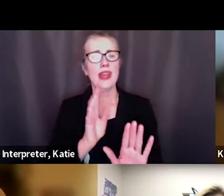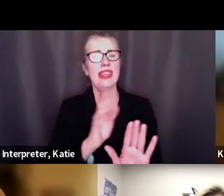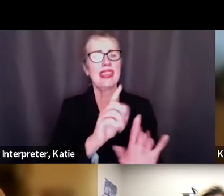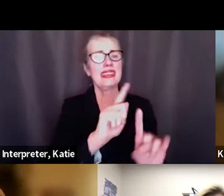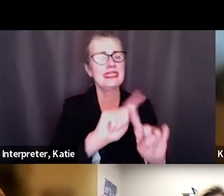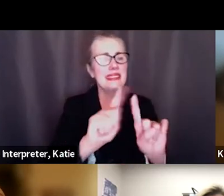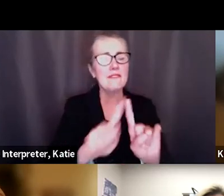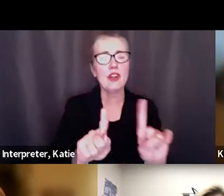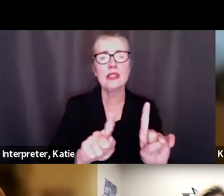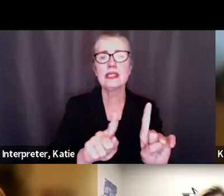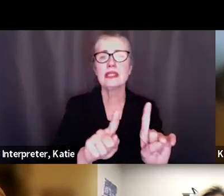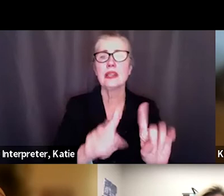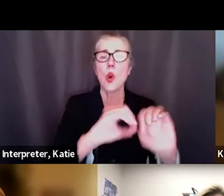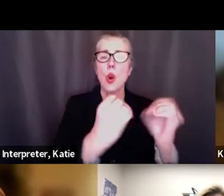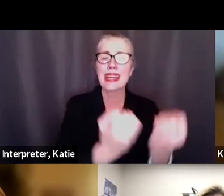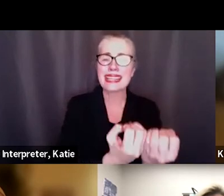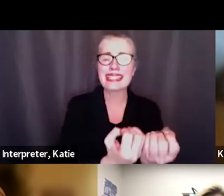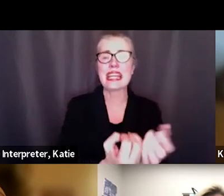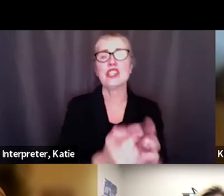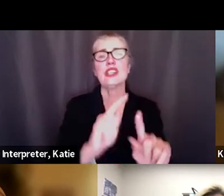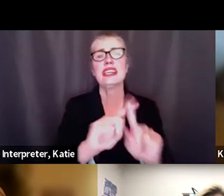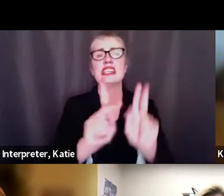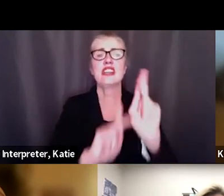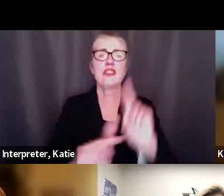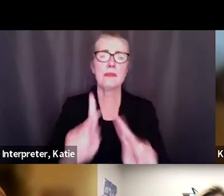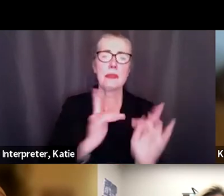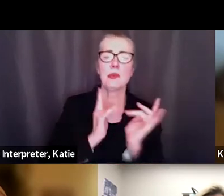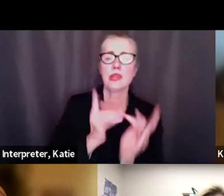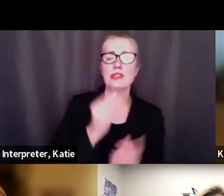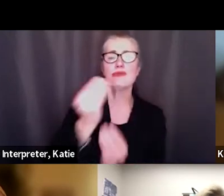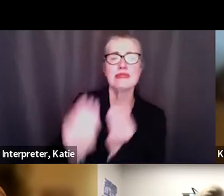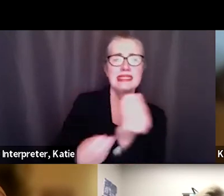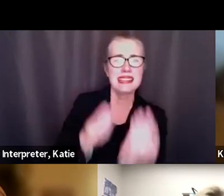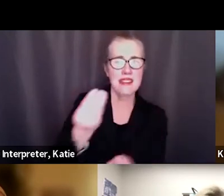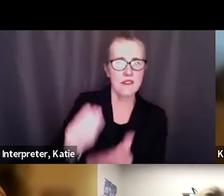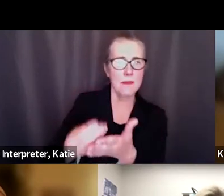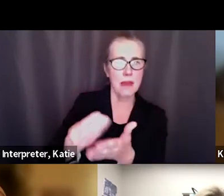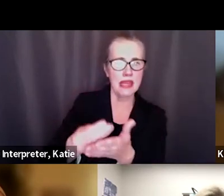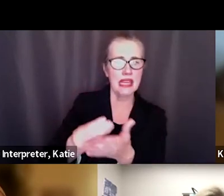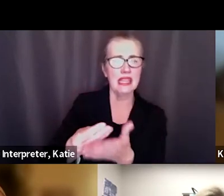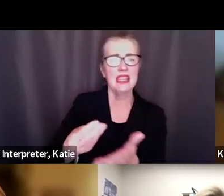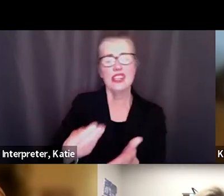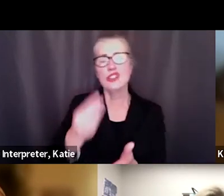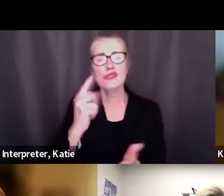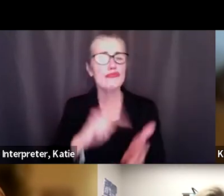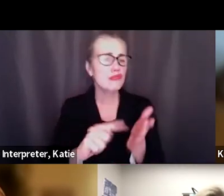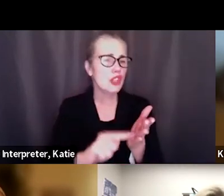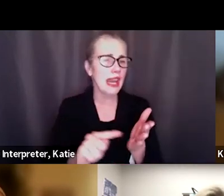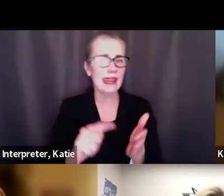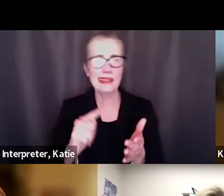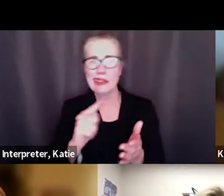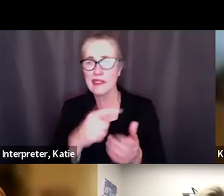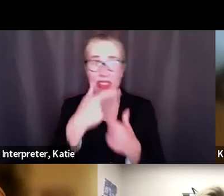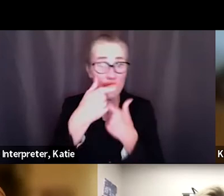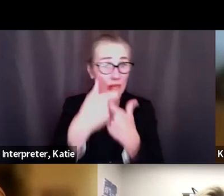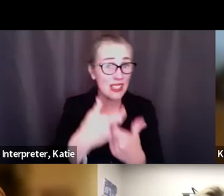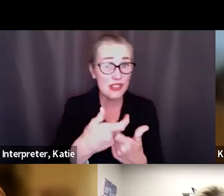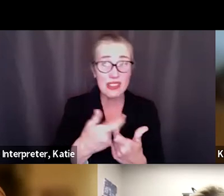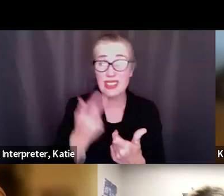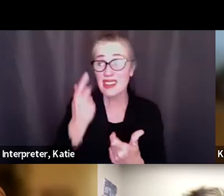philanthropists just to check on the interest and the resonance and to see what the appetite might be for investing in